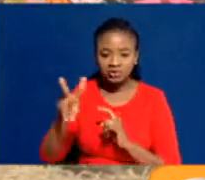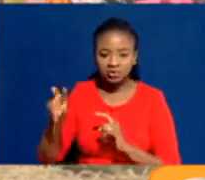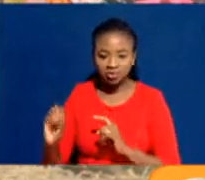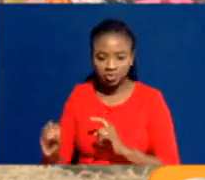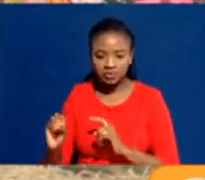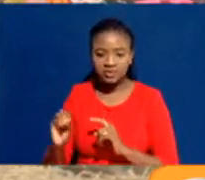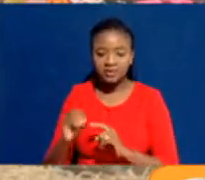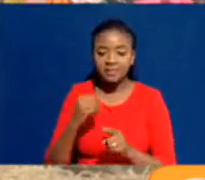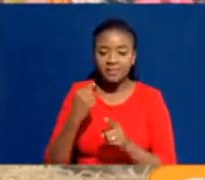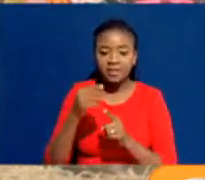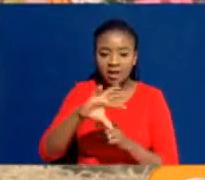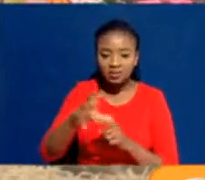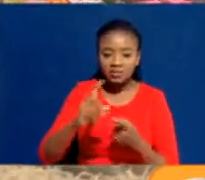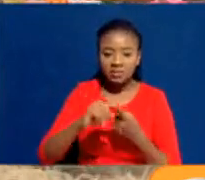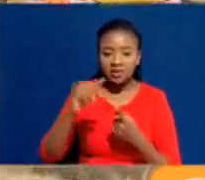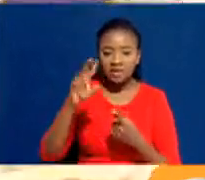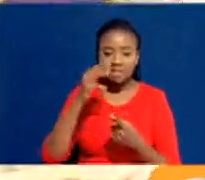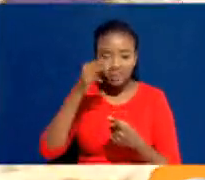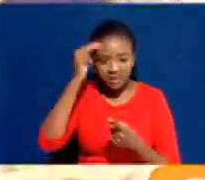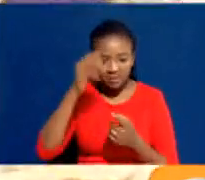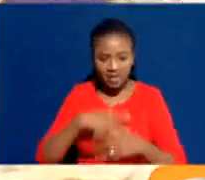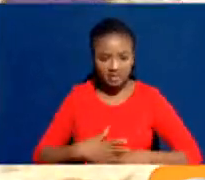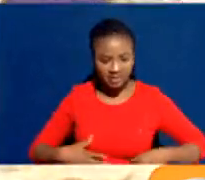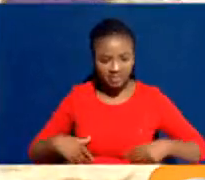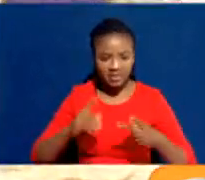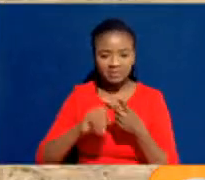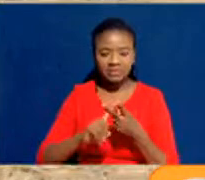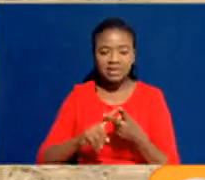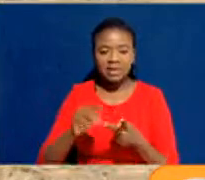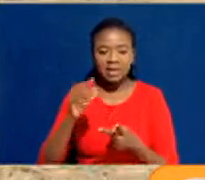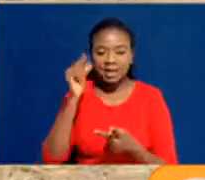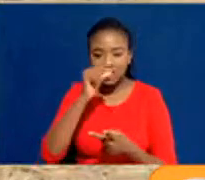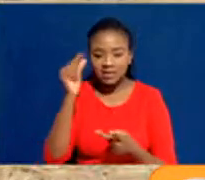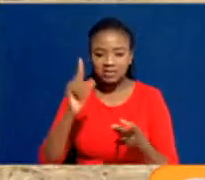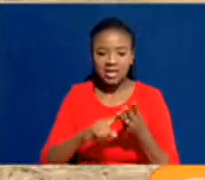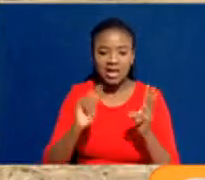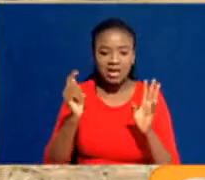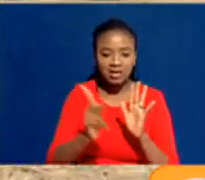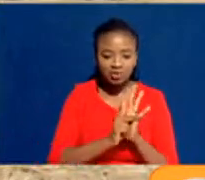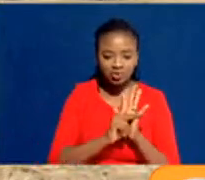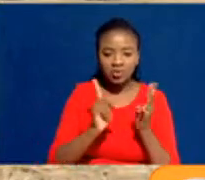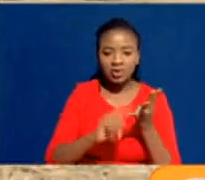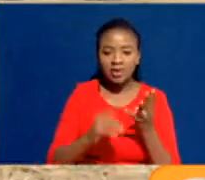Marsabit, Garissa, Kitui, Baringo, West Pokot, Mandera, Wajir.